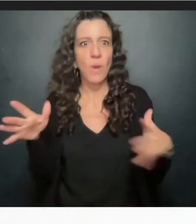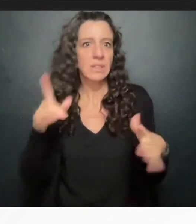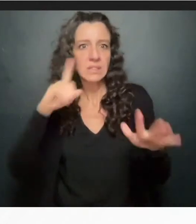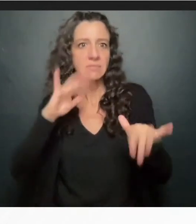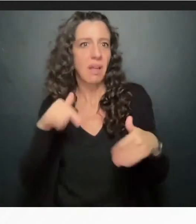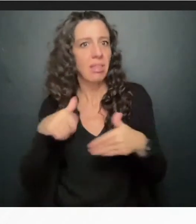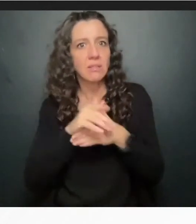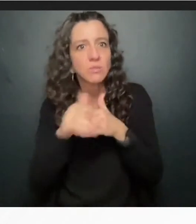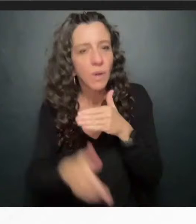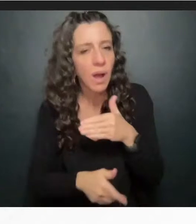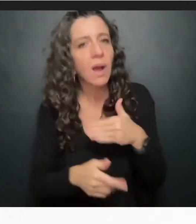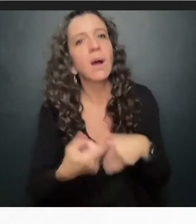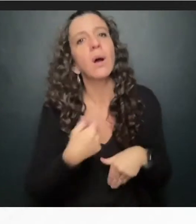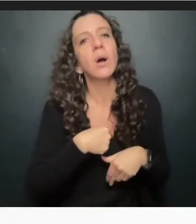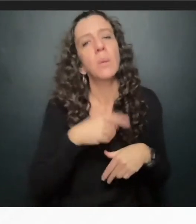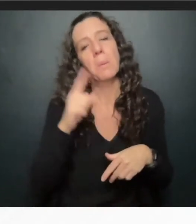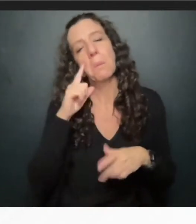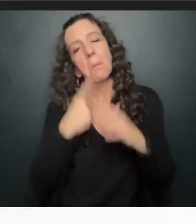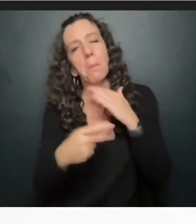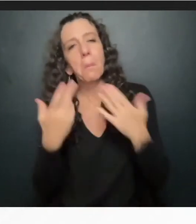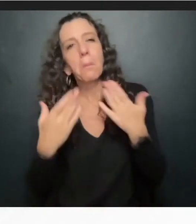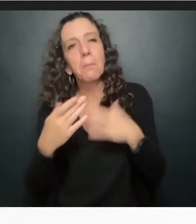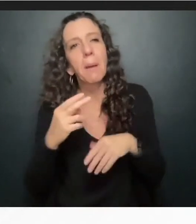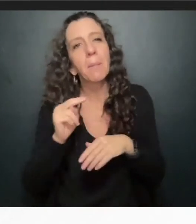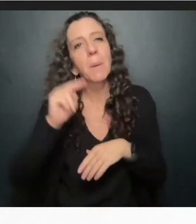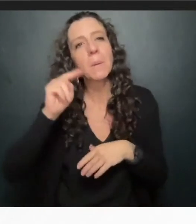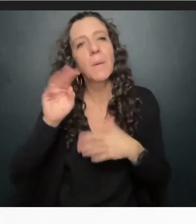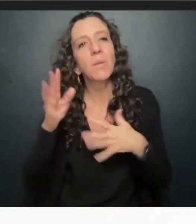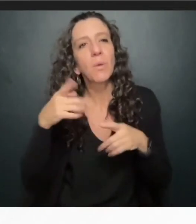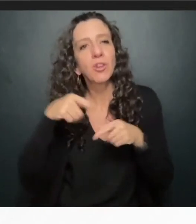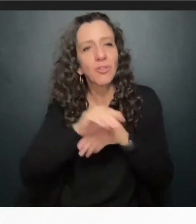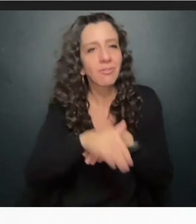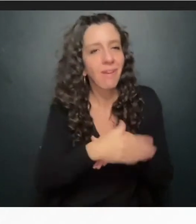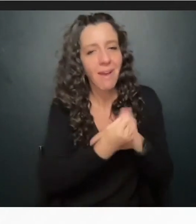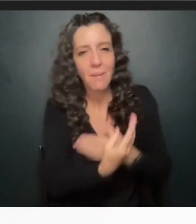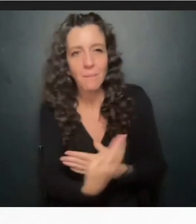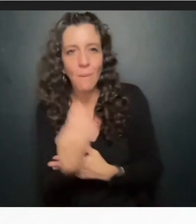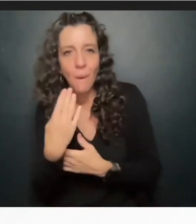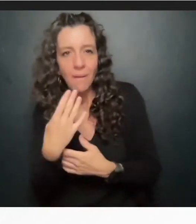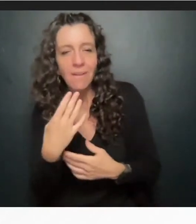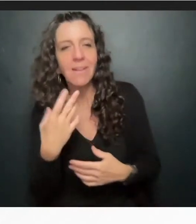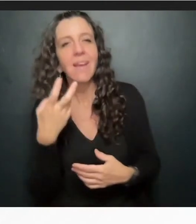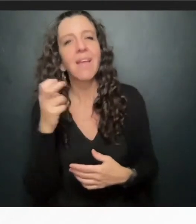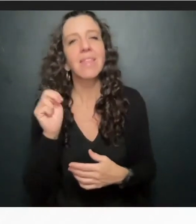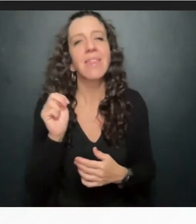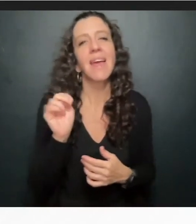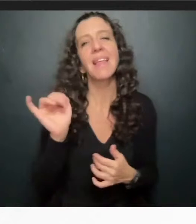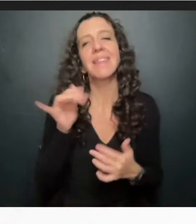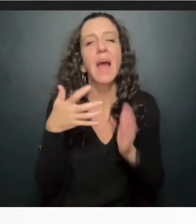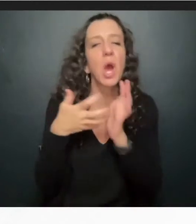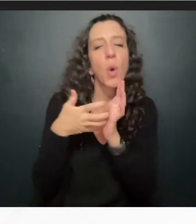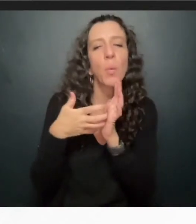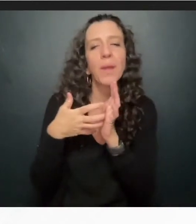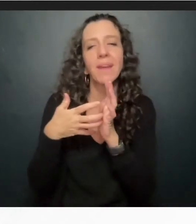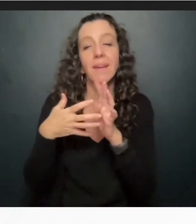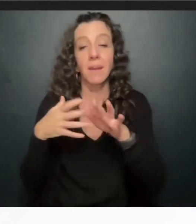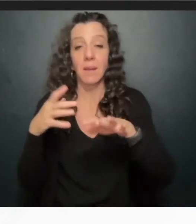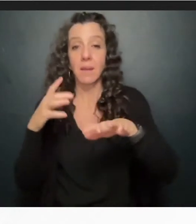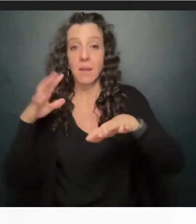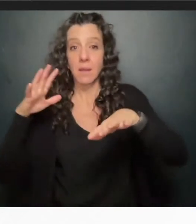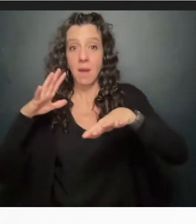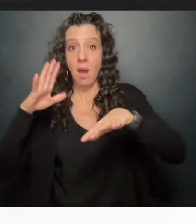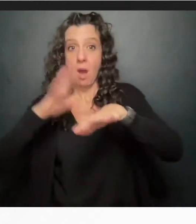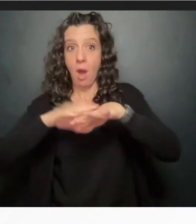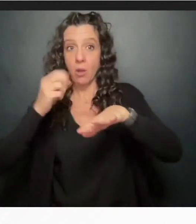looking kind of northerly winds during the night and morning hours, and kind of a weak onshore sea breeze sort of wind in the